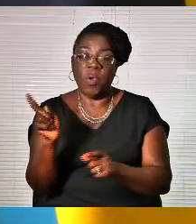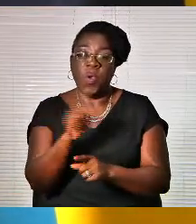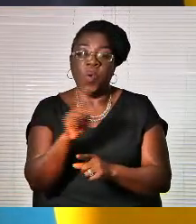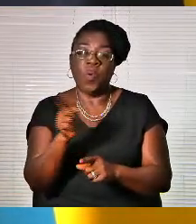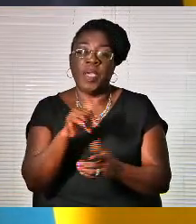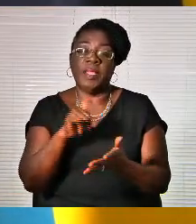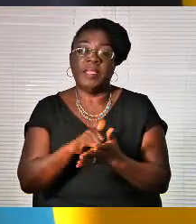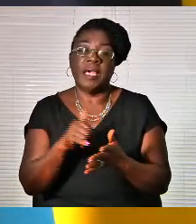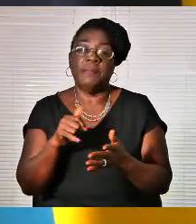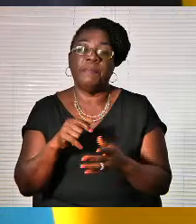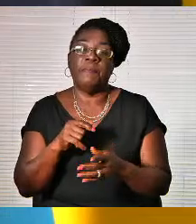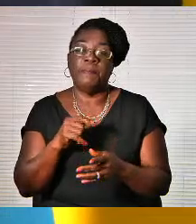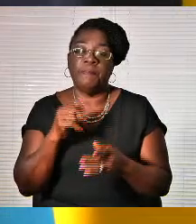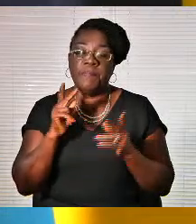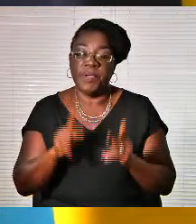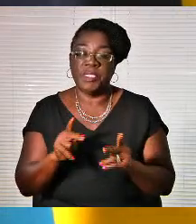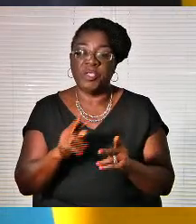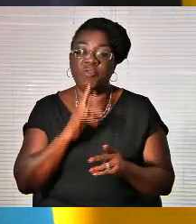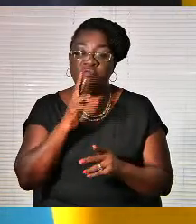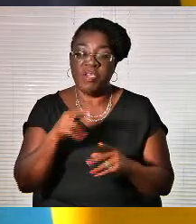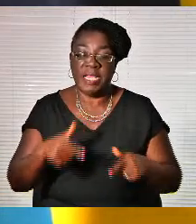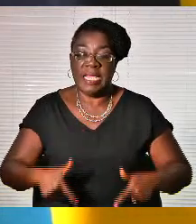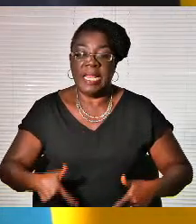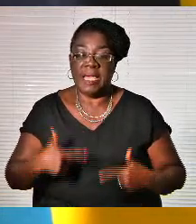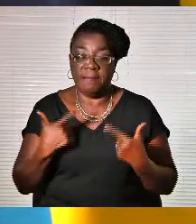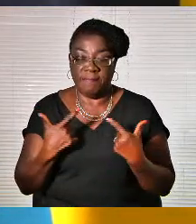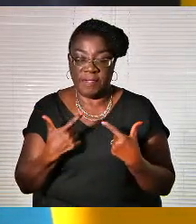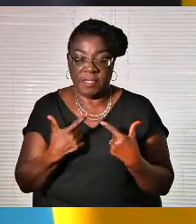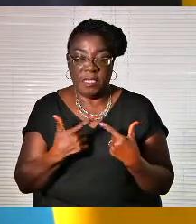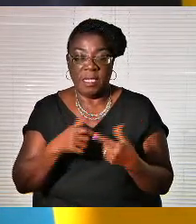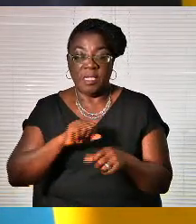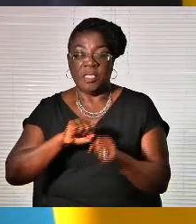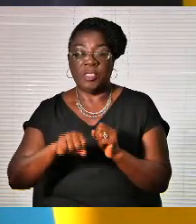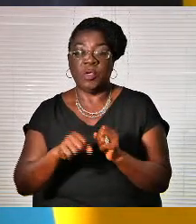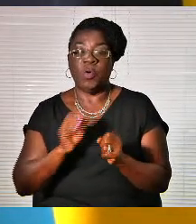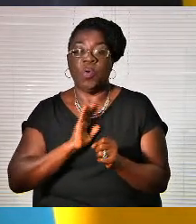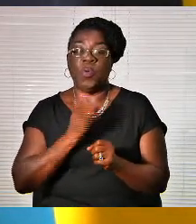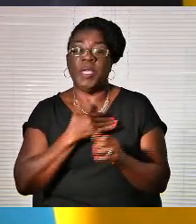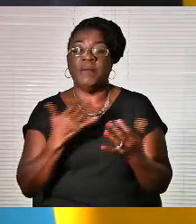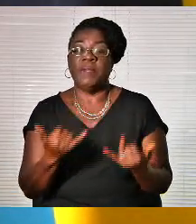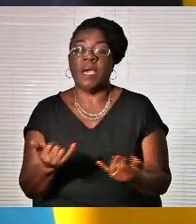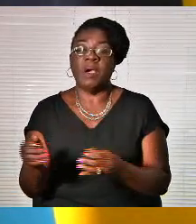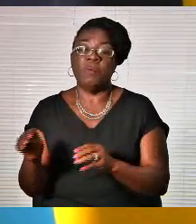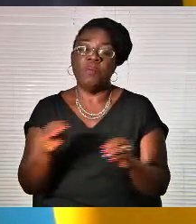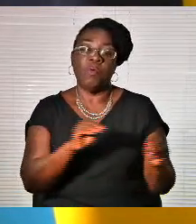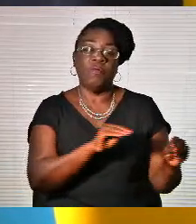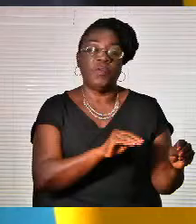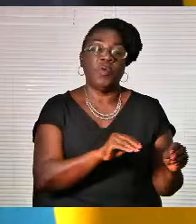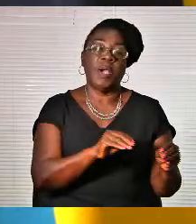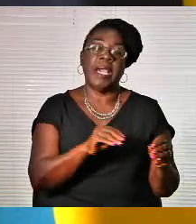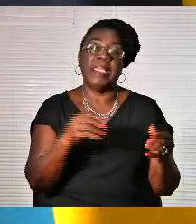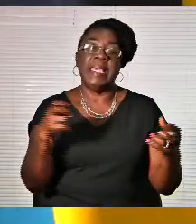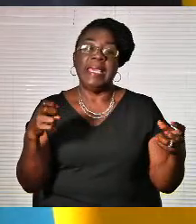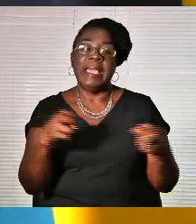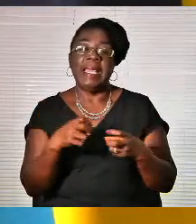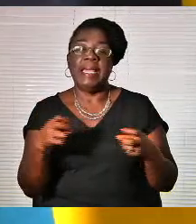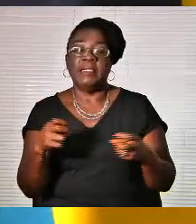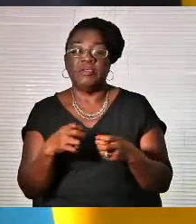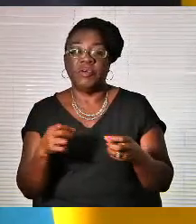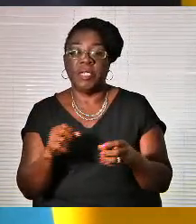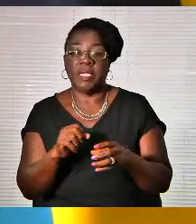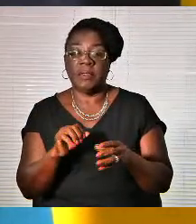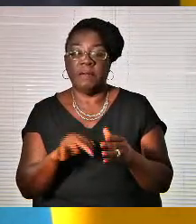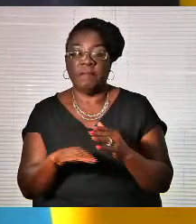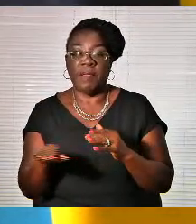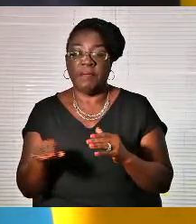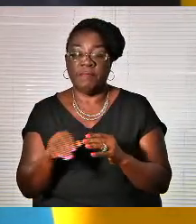where this person actually lived. So we have now moved to an electronic platform, and I'll ask Dr.